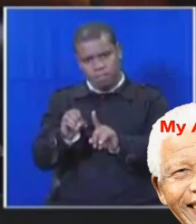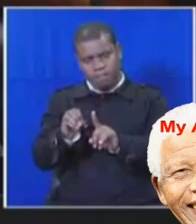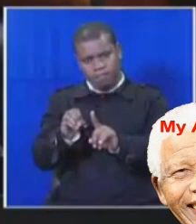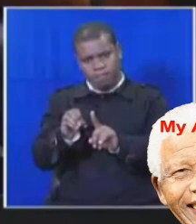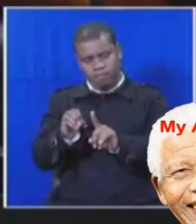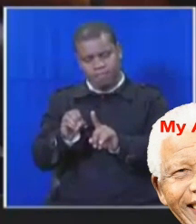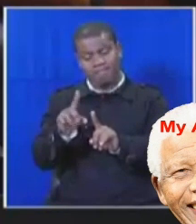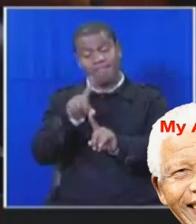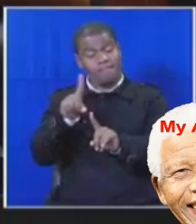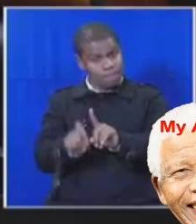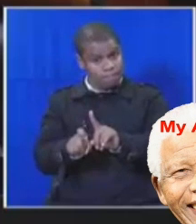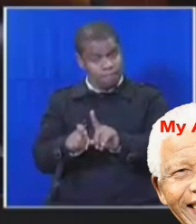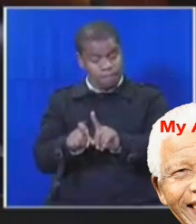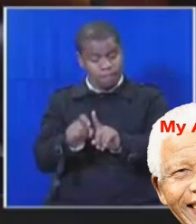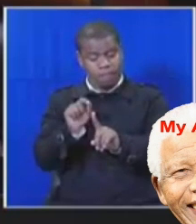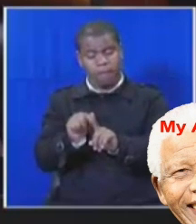the question?